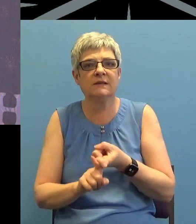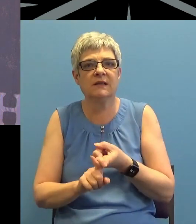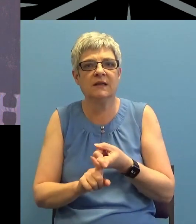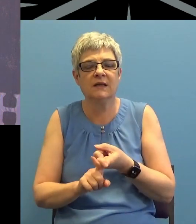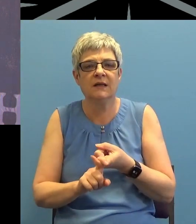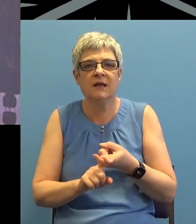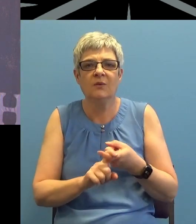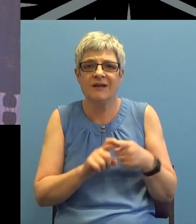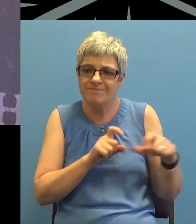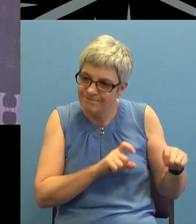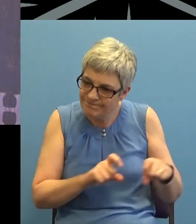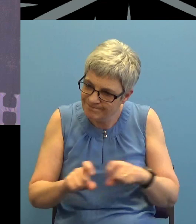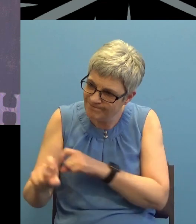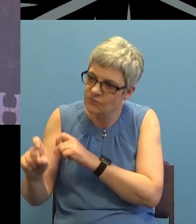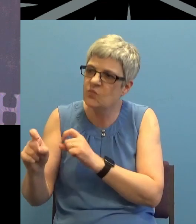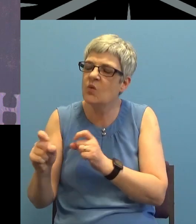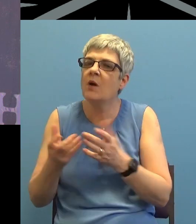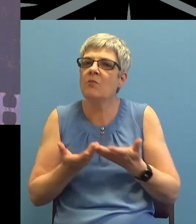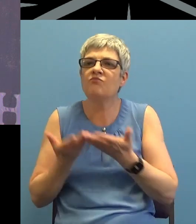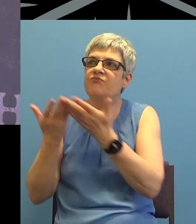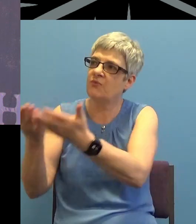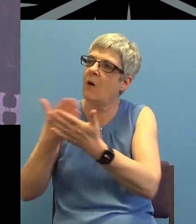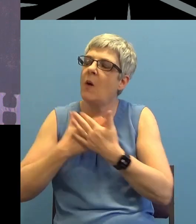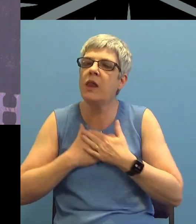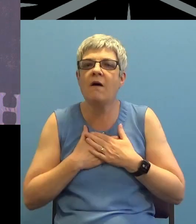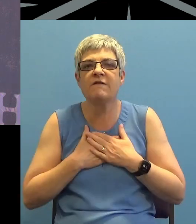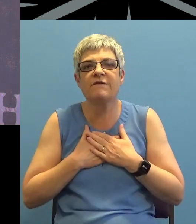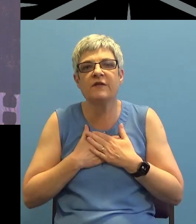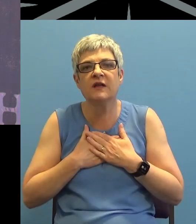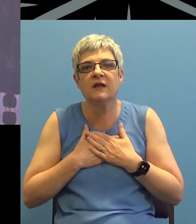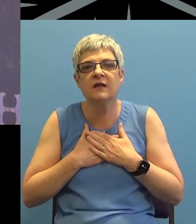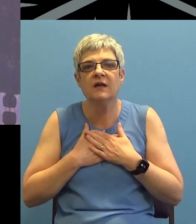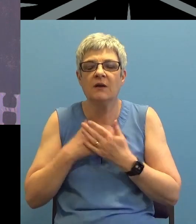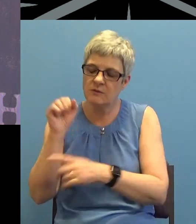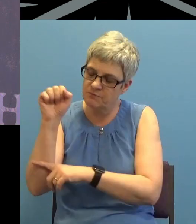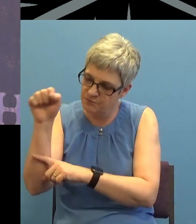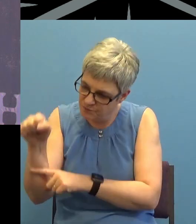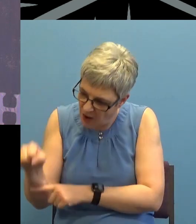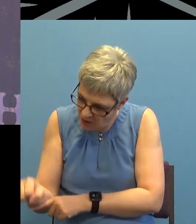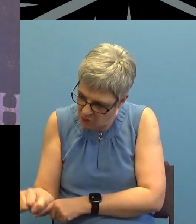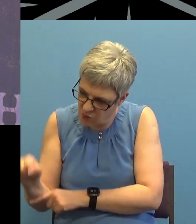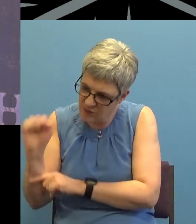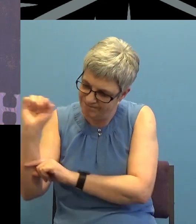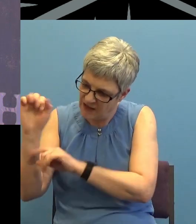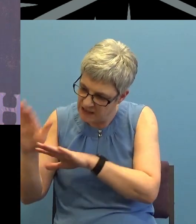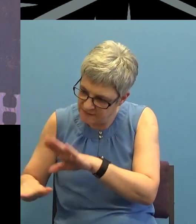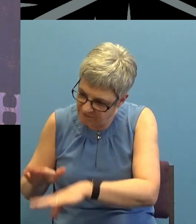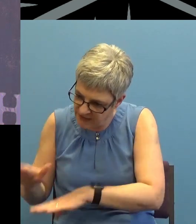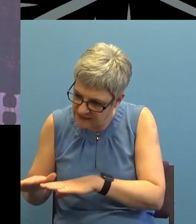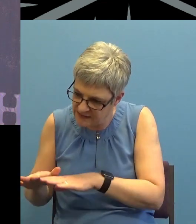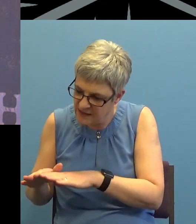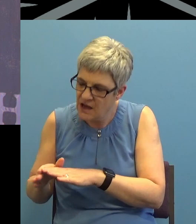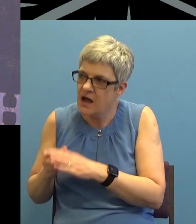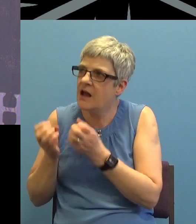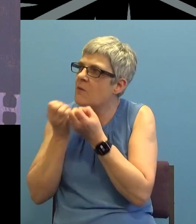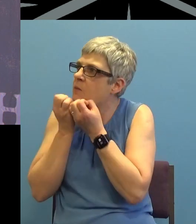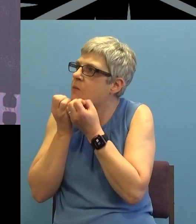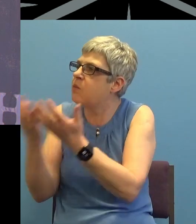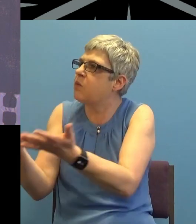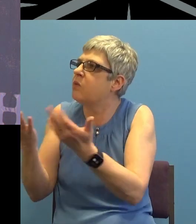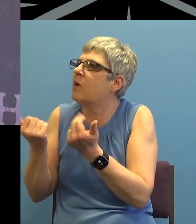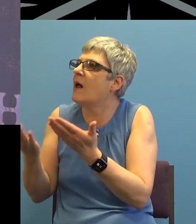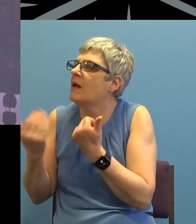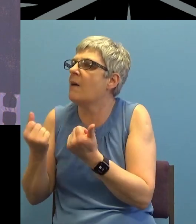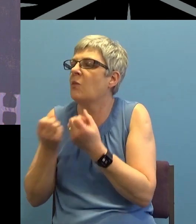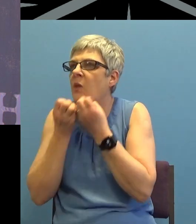come to bring him our love. And we still come to bow at his feet and greet him with